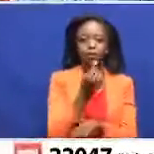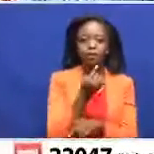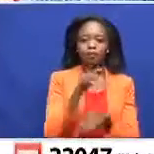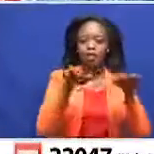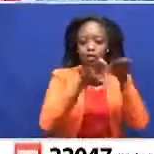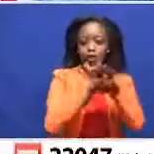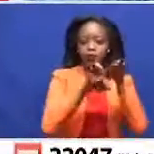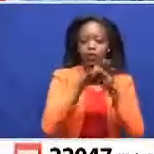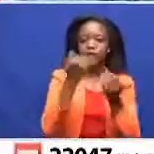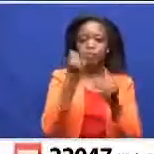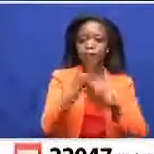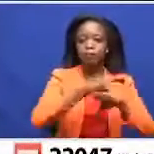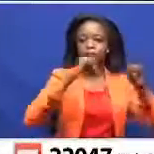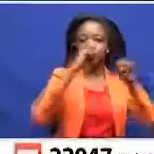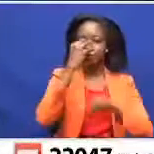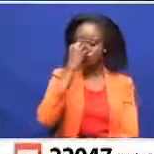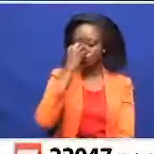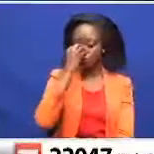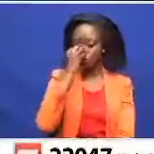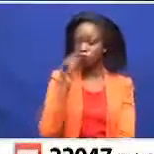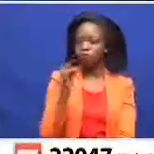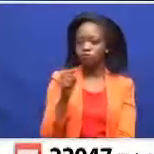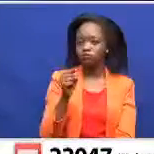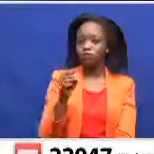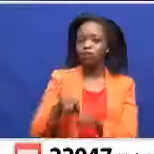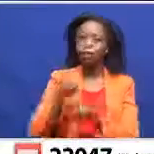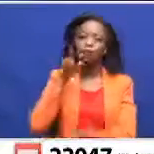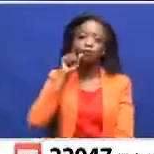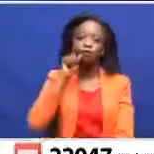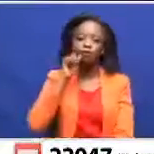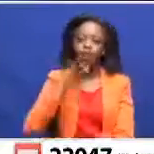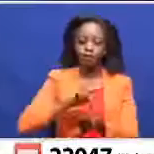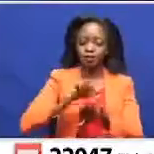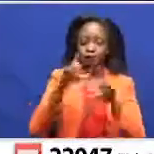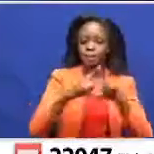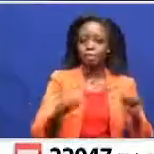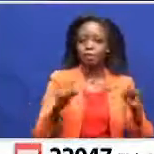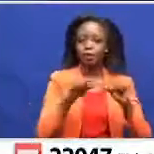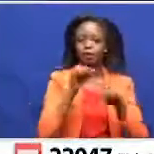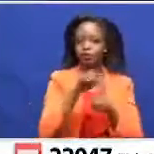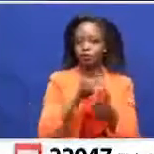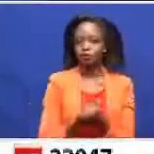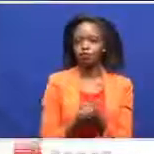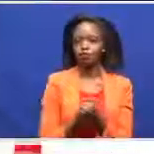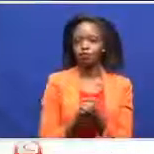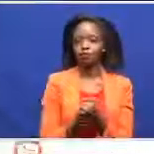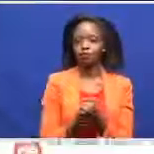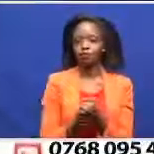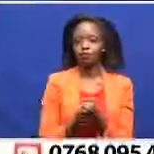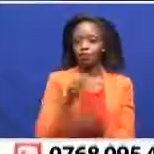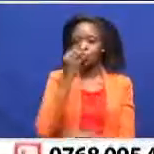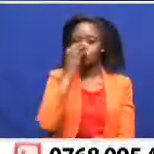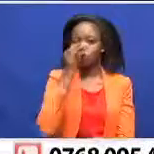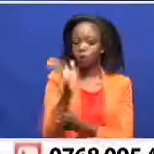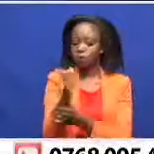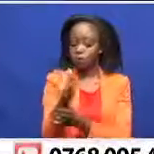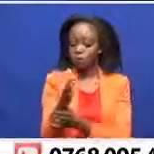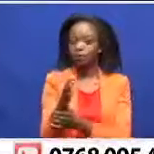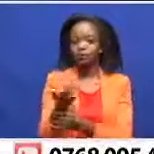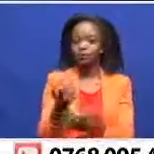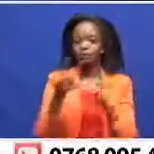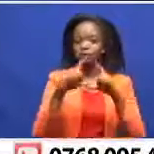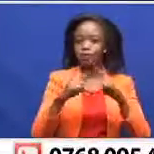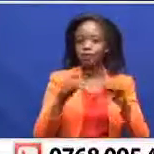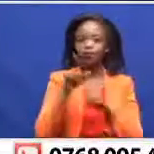Deputy President William Ruto's remarks on his Twitter handle over the scandal. Ruto on Thursday had taken to his Twitter